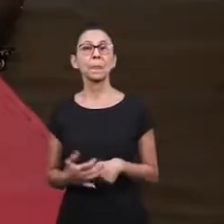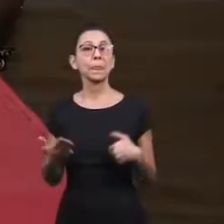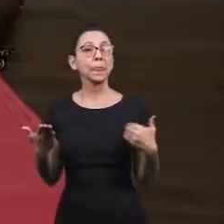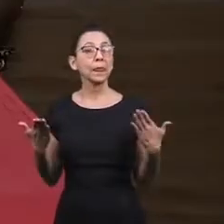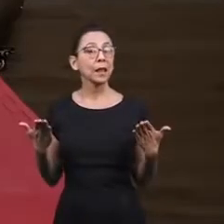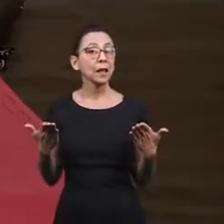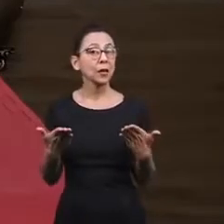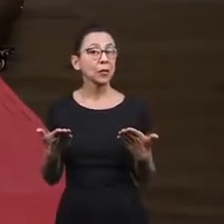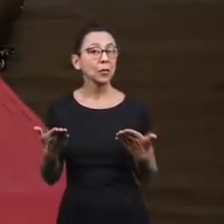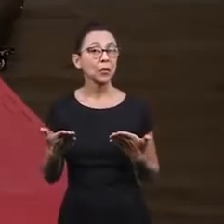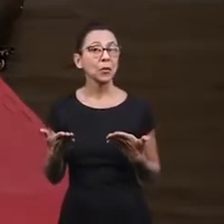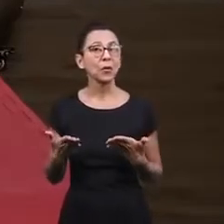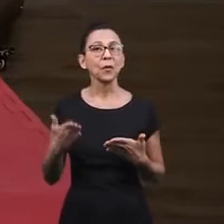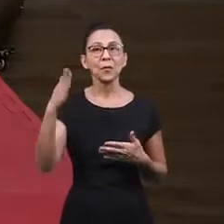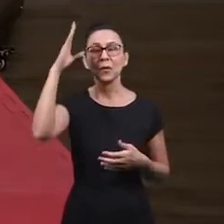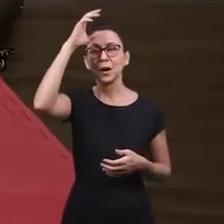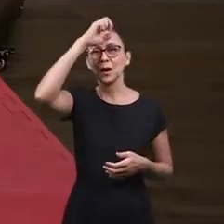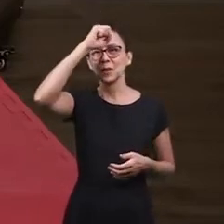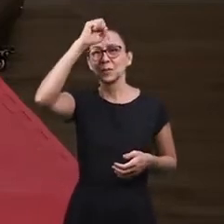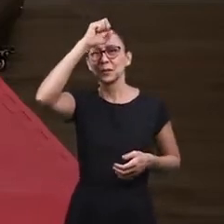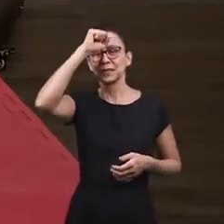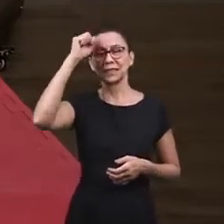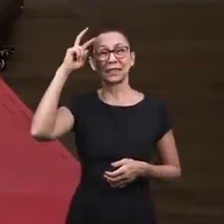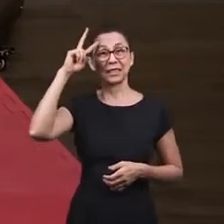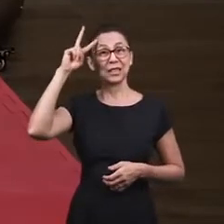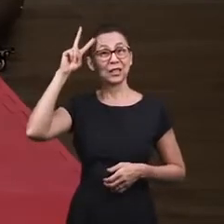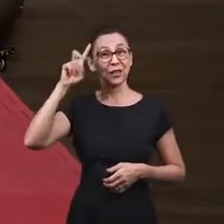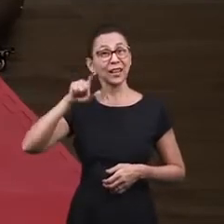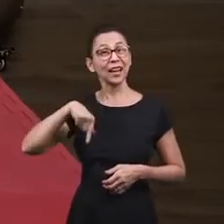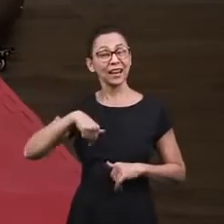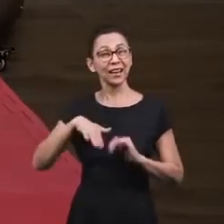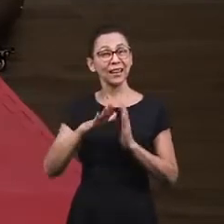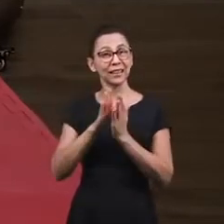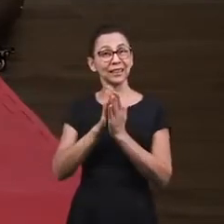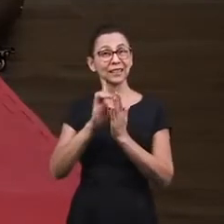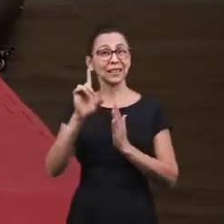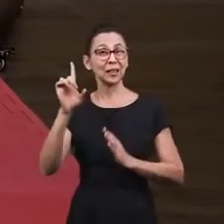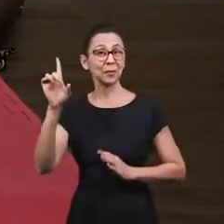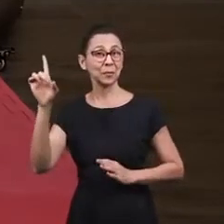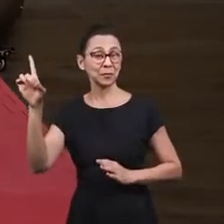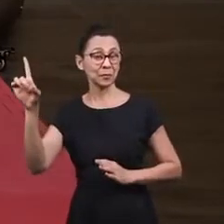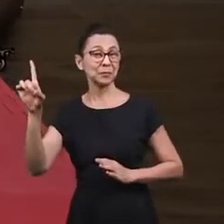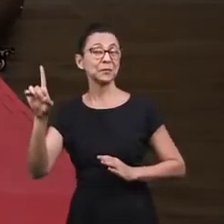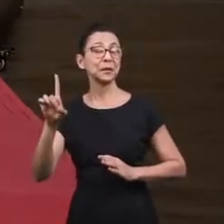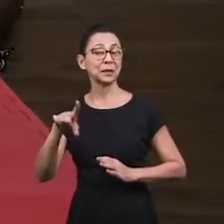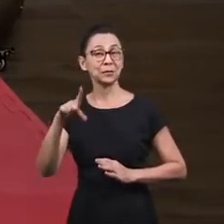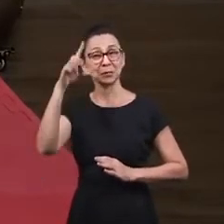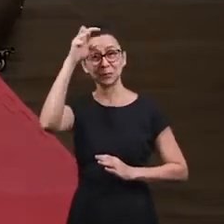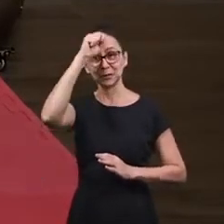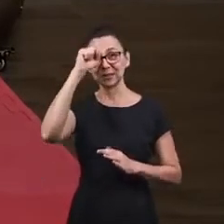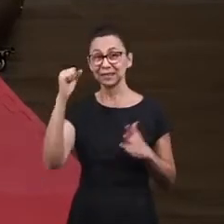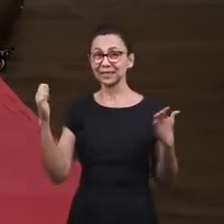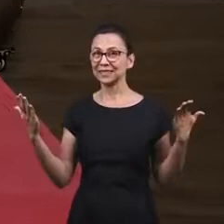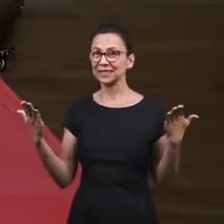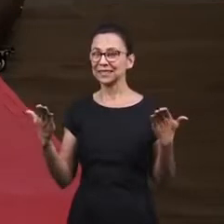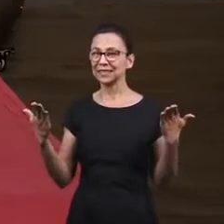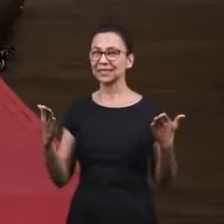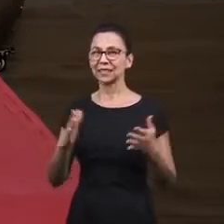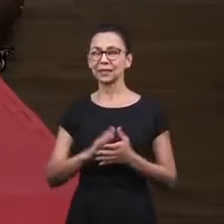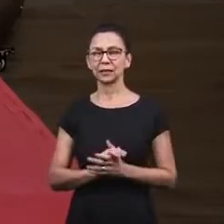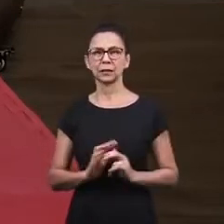And now, we're going to learn a story from the Bible. We're going to learn about the Word of